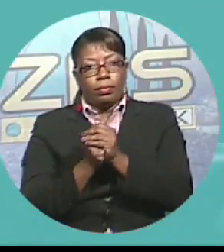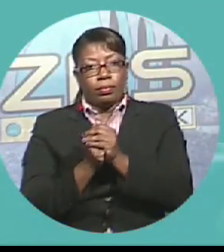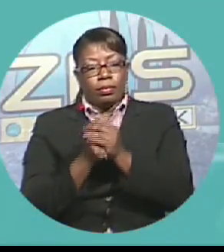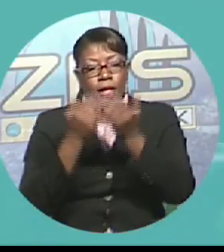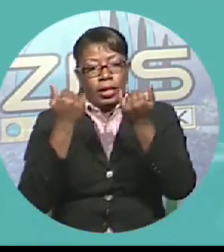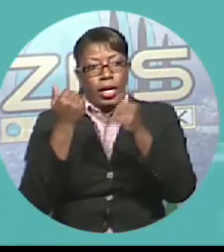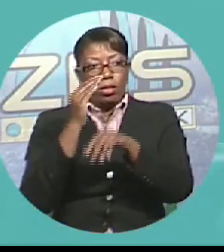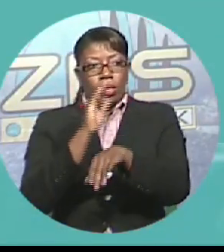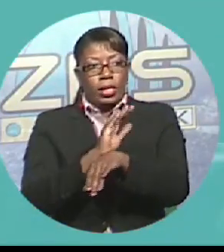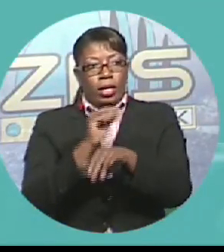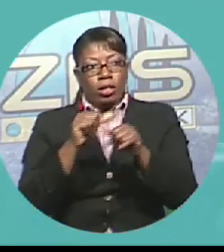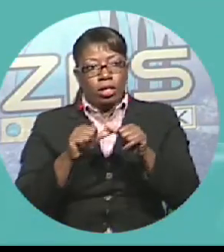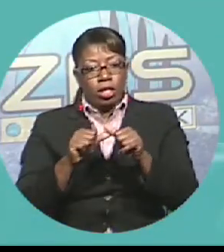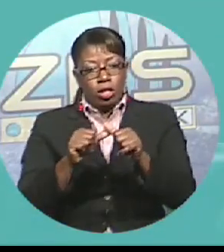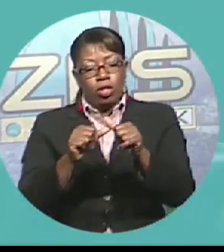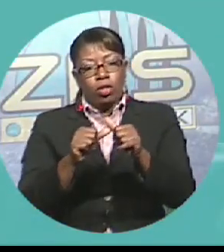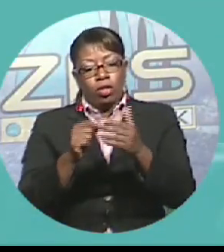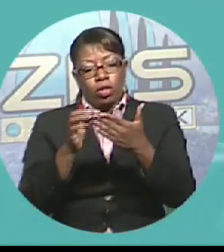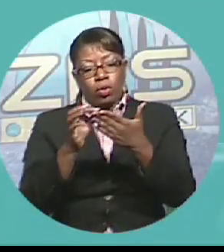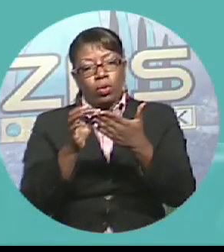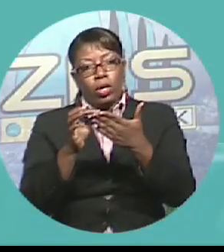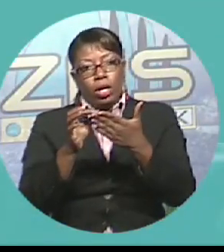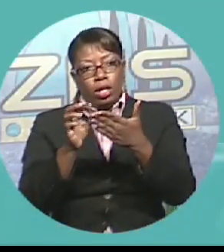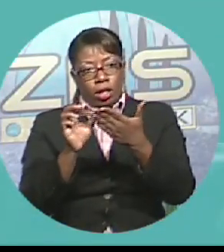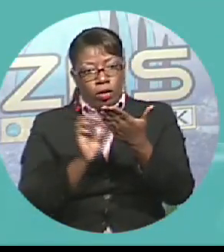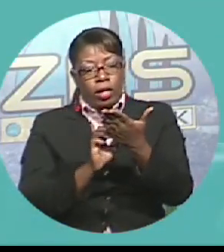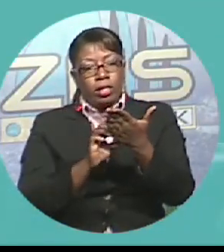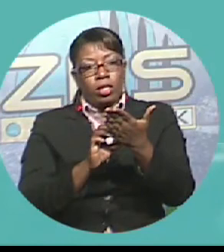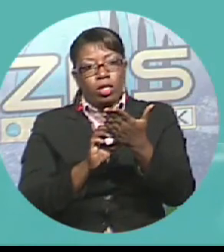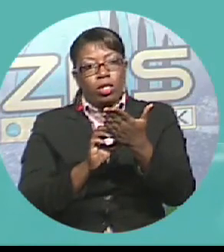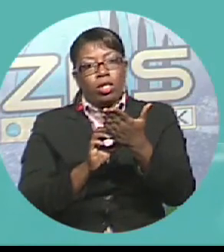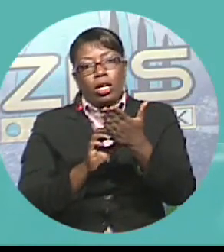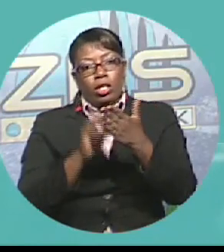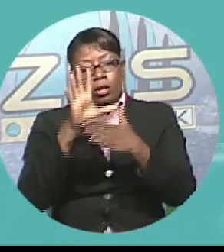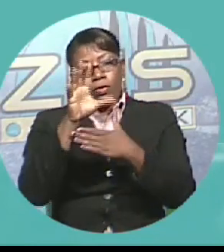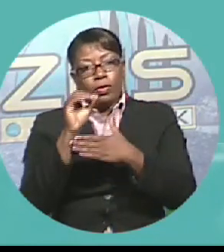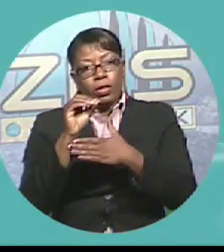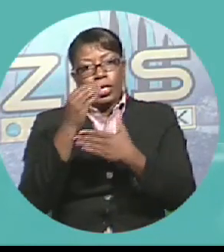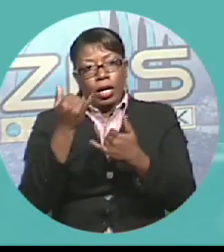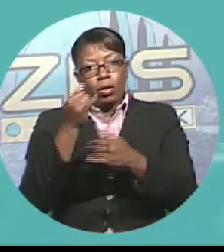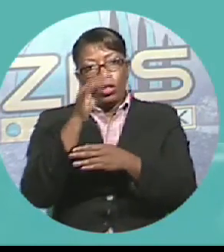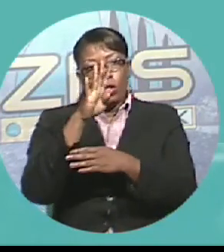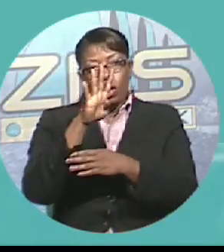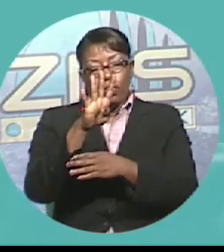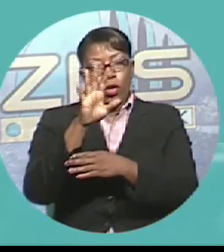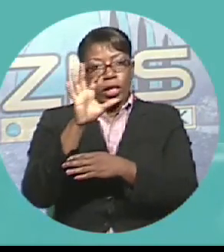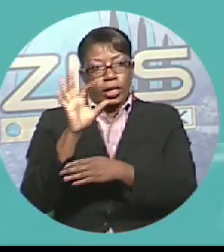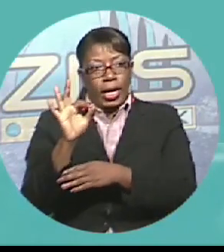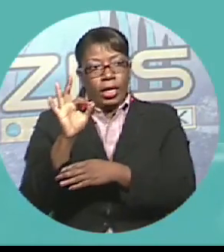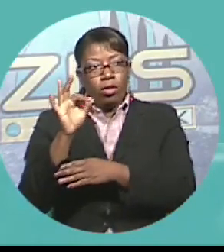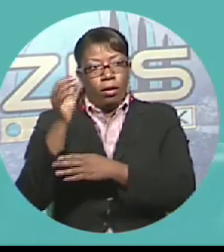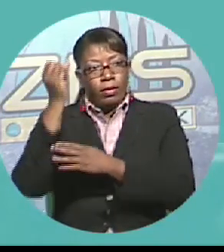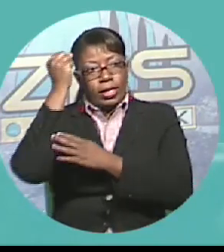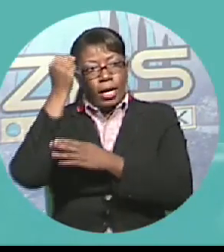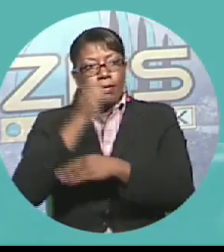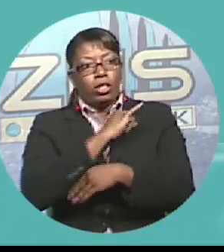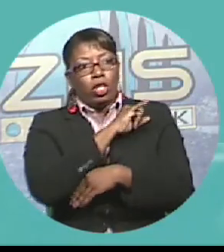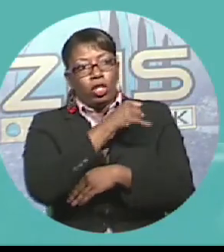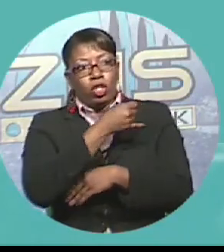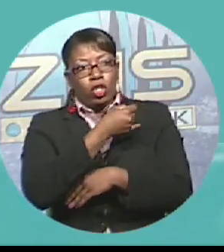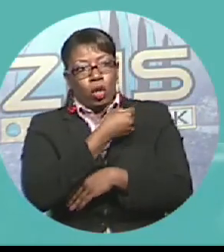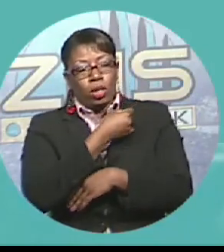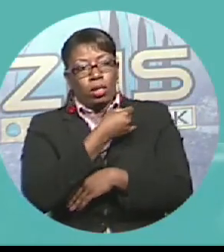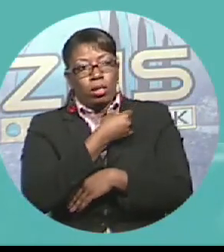Now tonight we continue with the countdown of the top 50, and checking in at number 49 is 15-year-old Stephen Johnson. Johnson